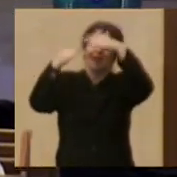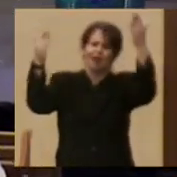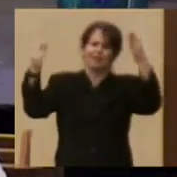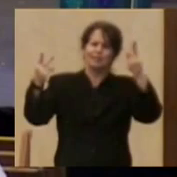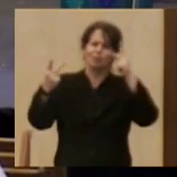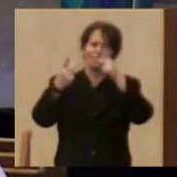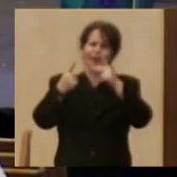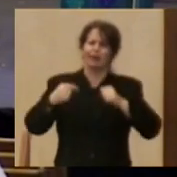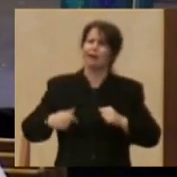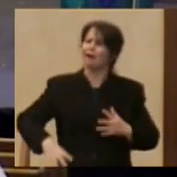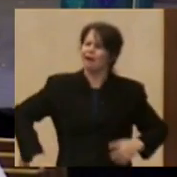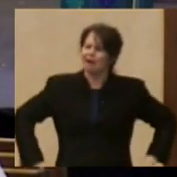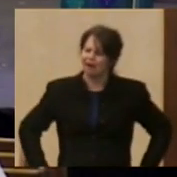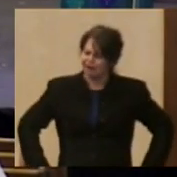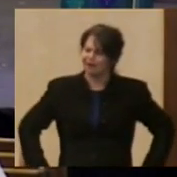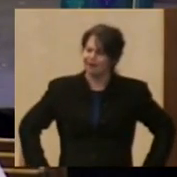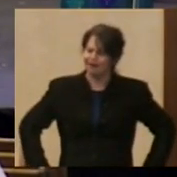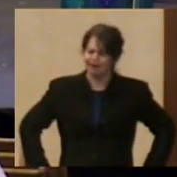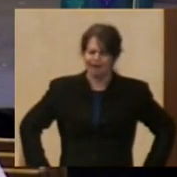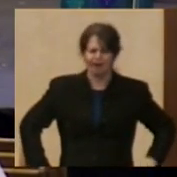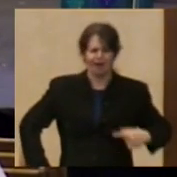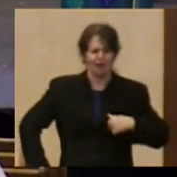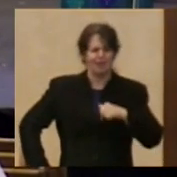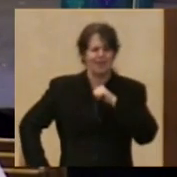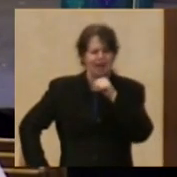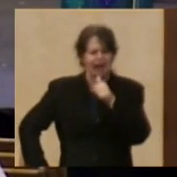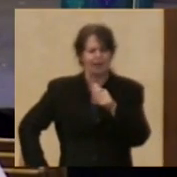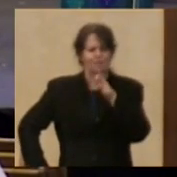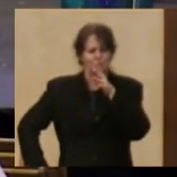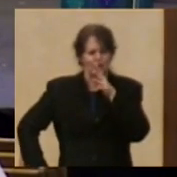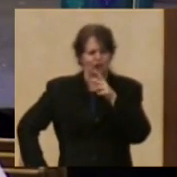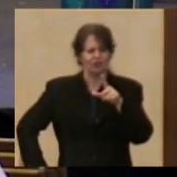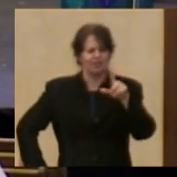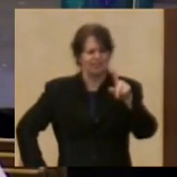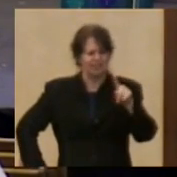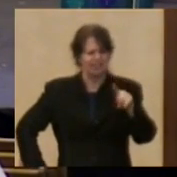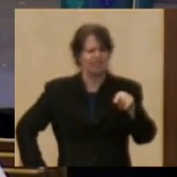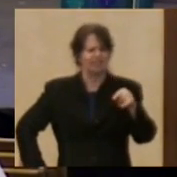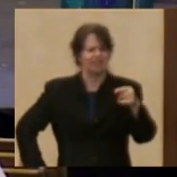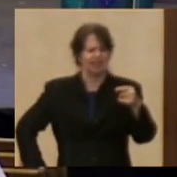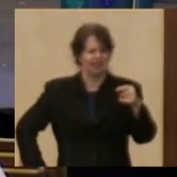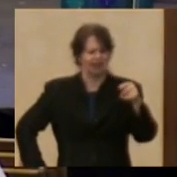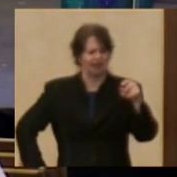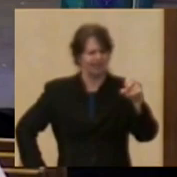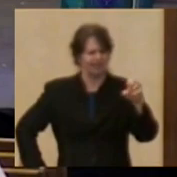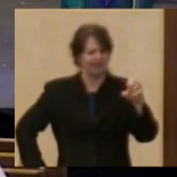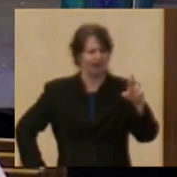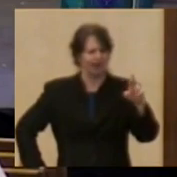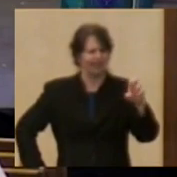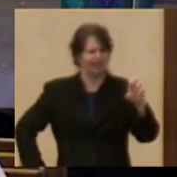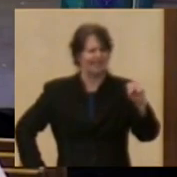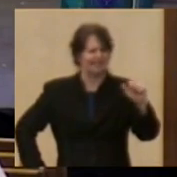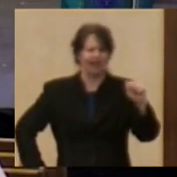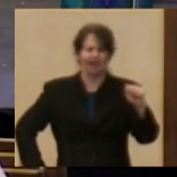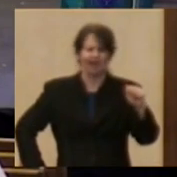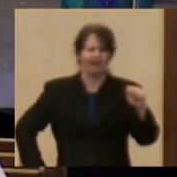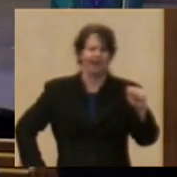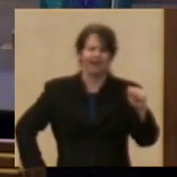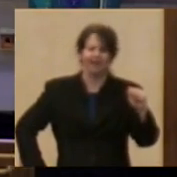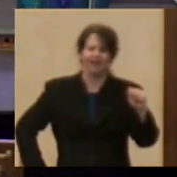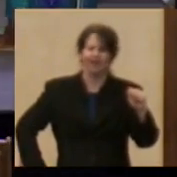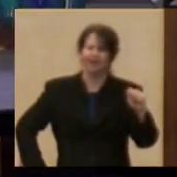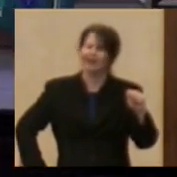Oh, I mean, I'm not Mother Teresa. There's no way I can be perfect as Jesus is